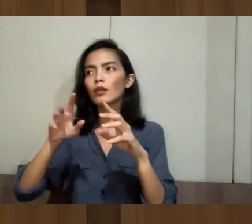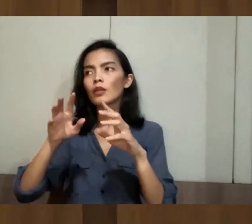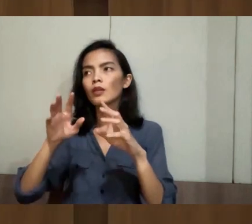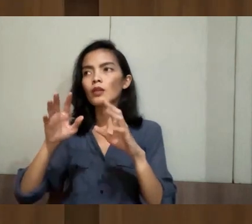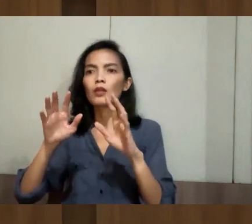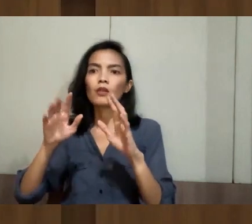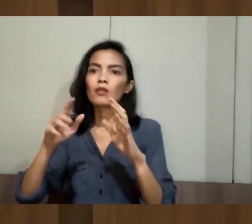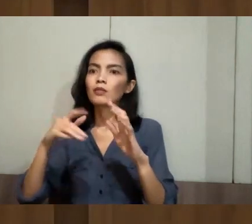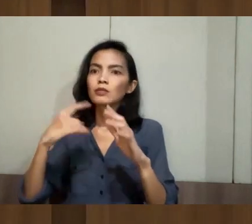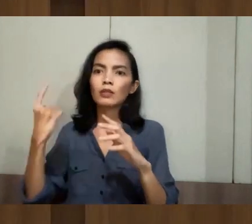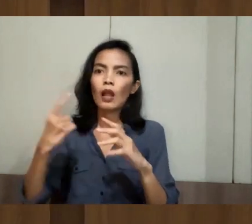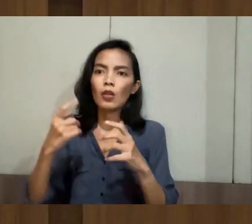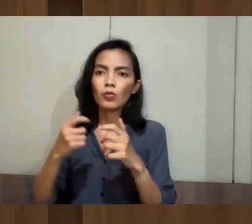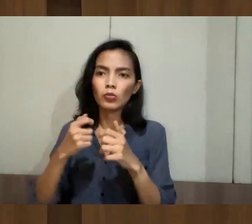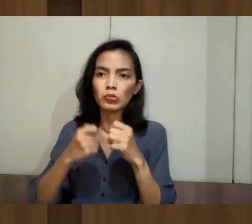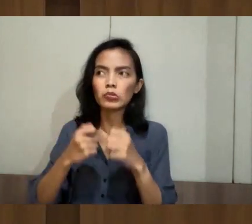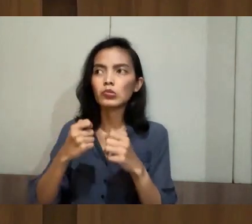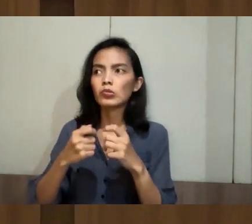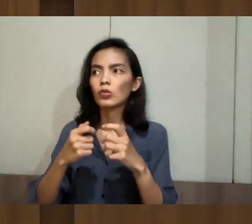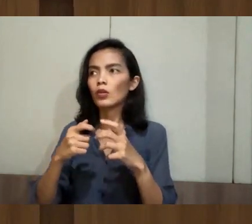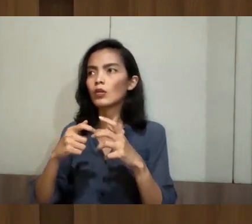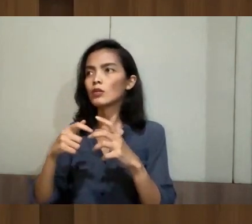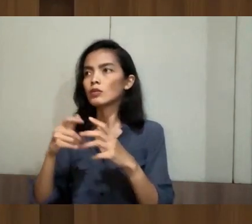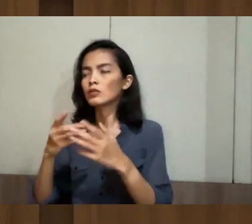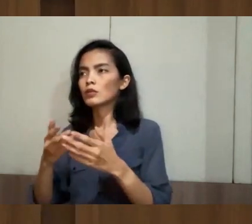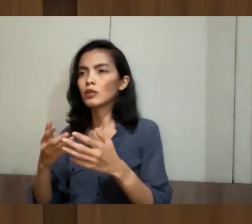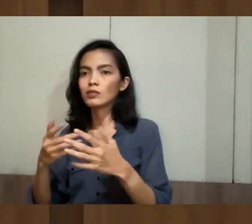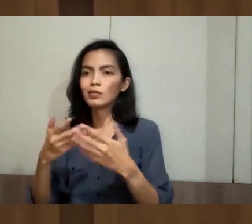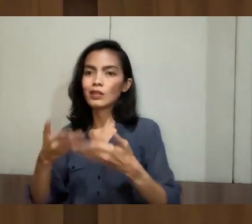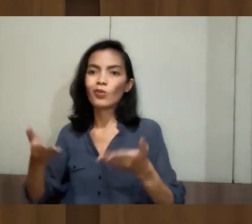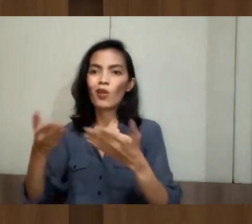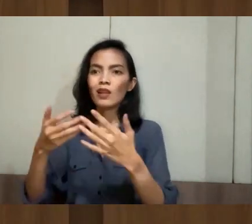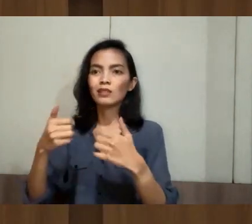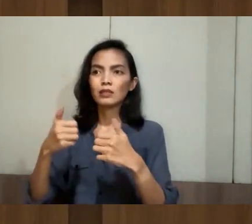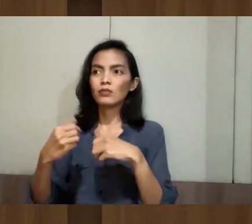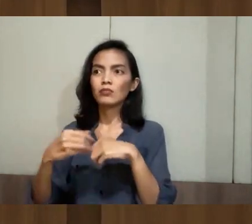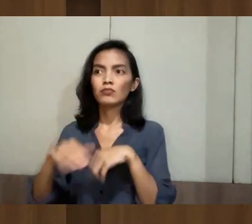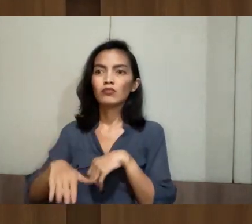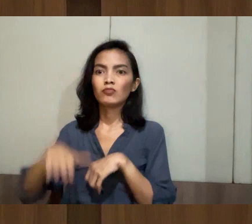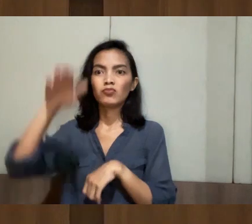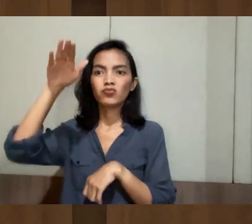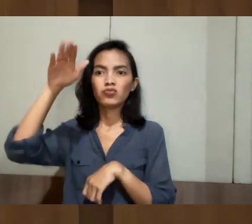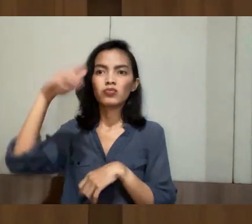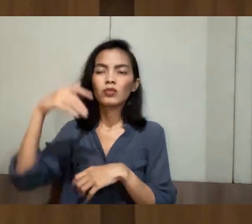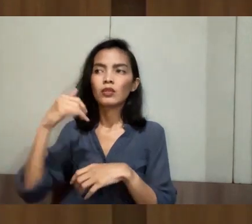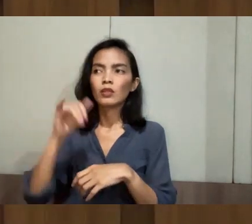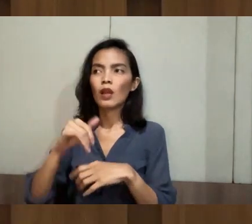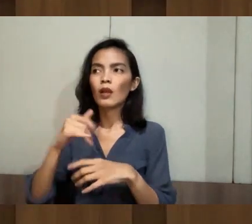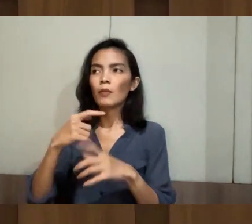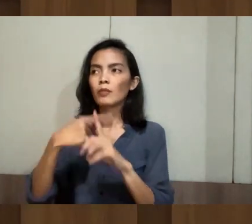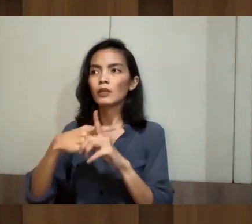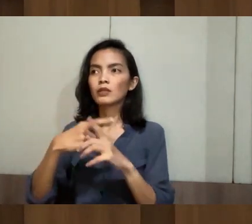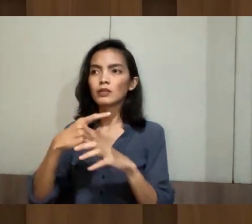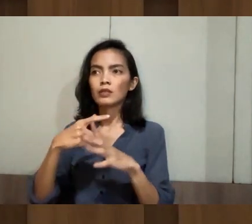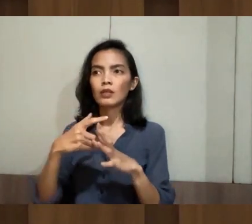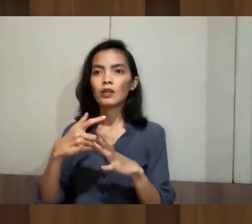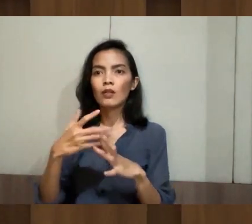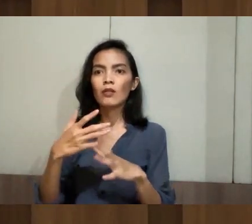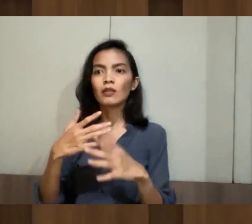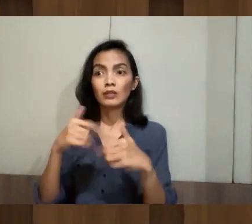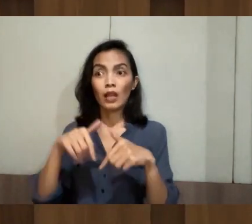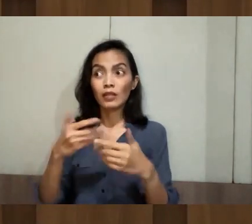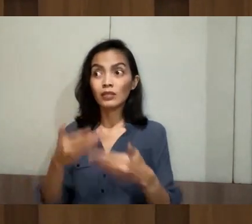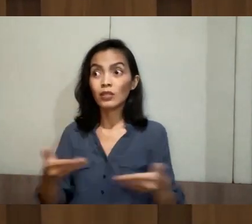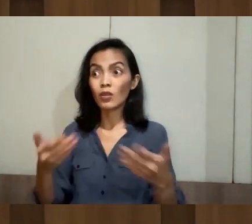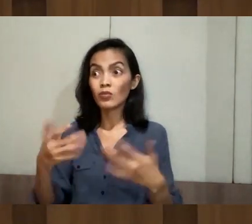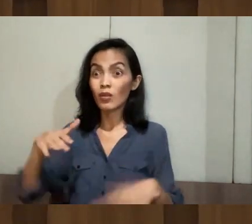while simultaneously ripping off the mundane, gadgetless, outdoorsy ecosystem for us to grow up in, and now